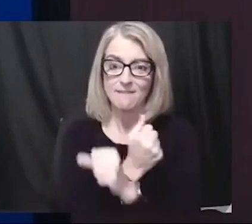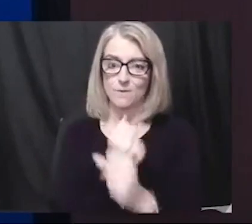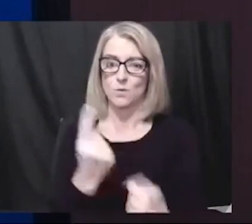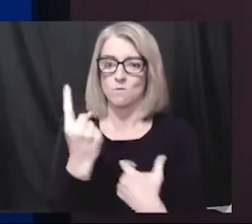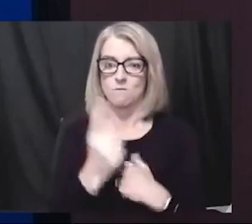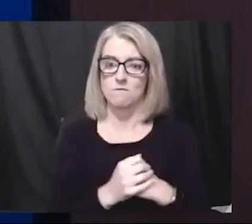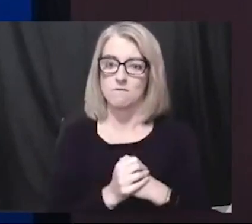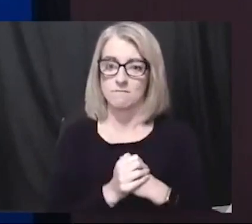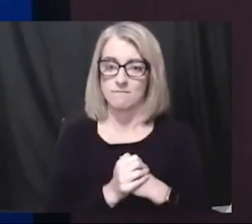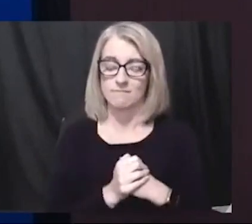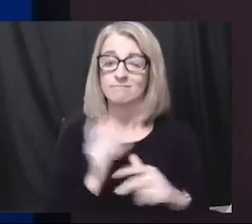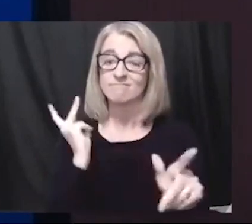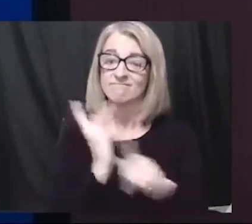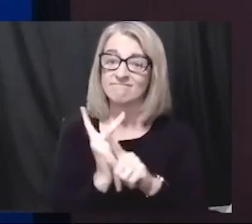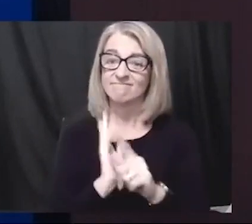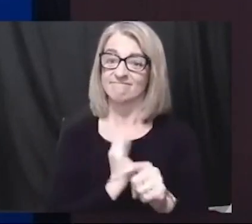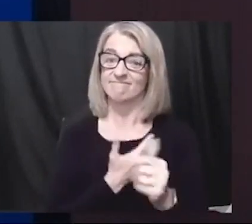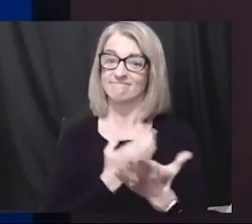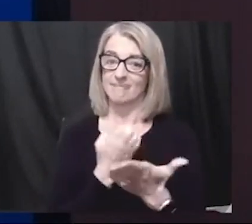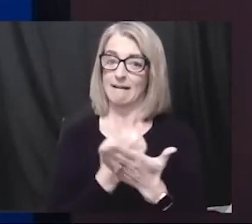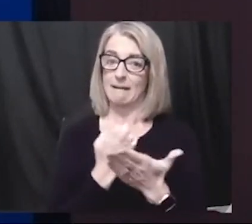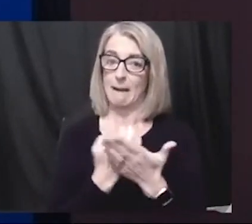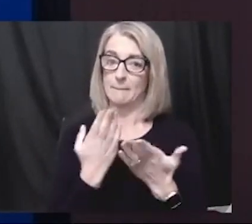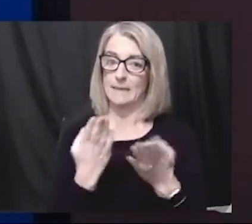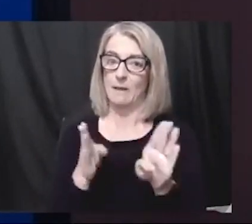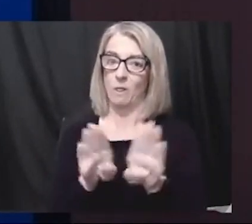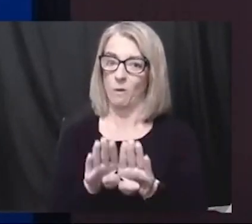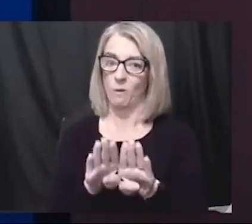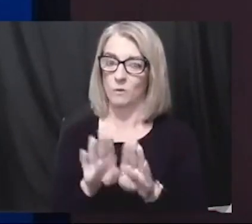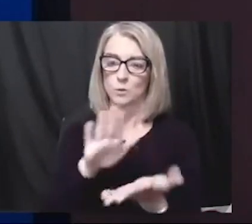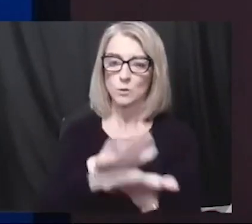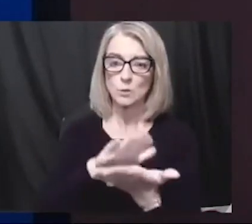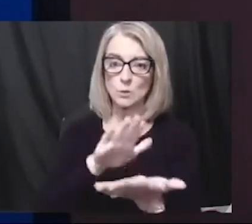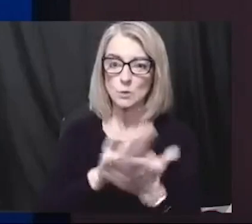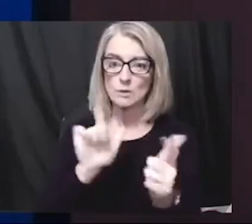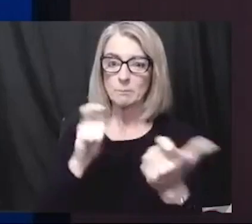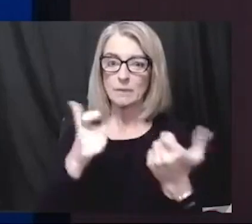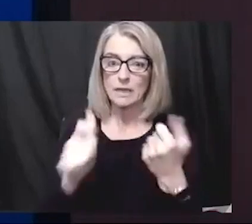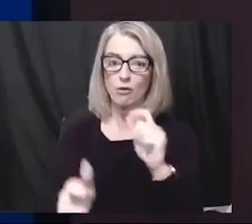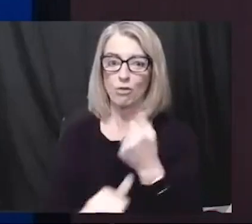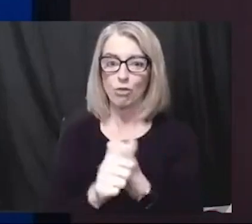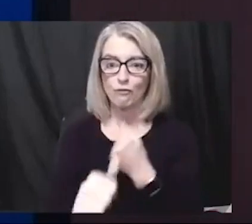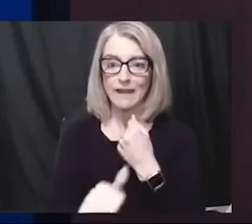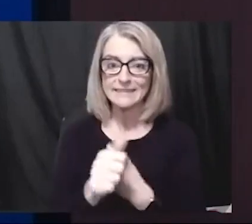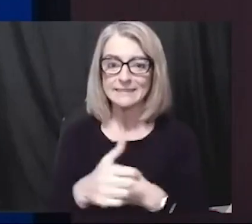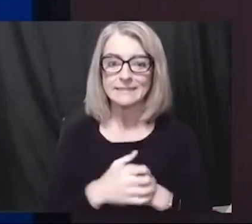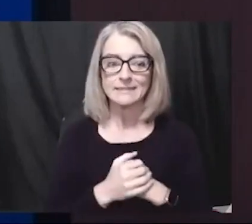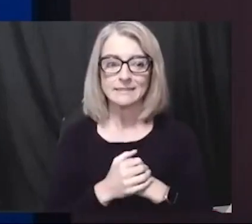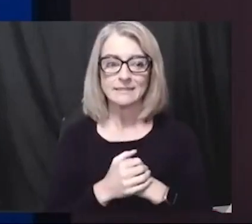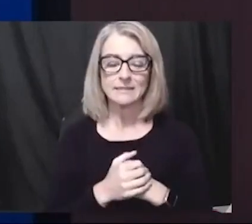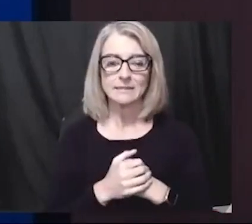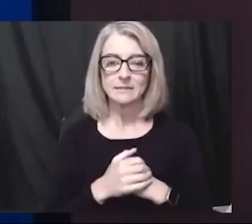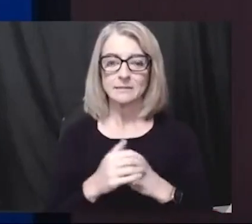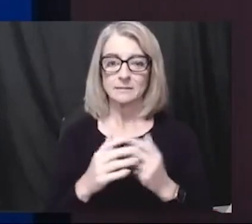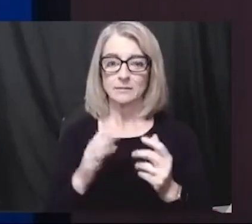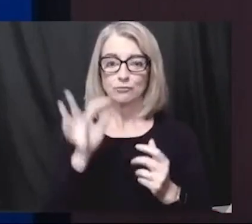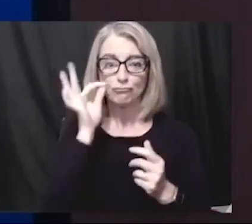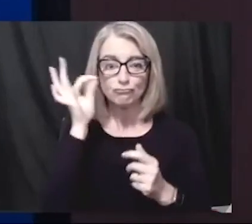They keep our economy closed. They make schools a bigger threat. They make going to Chiefs games